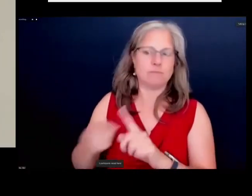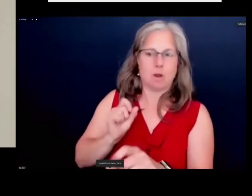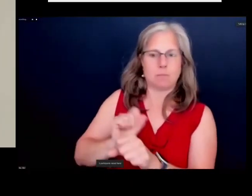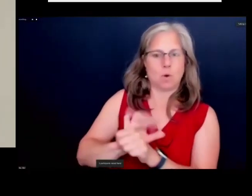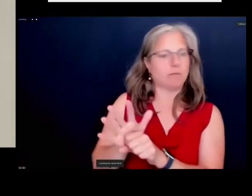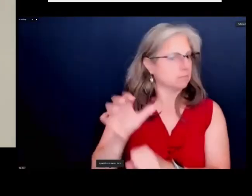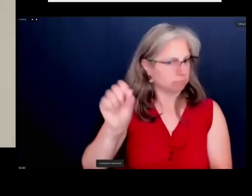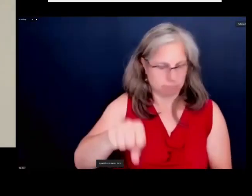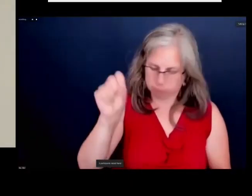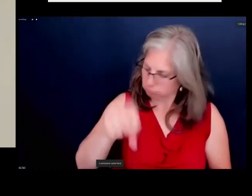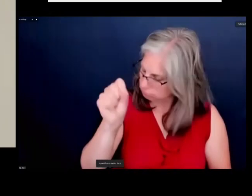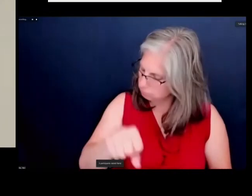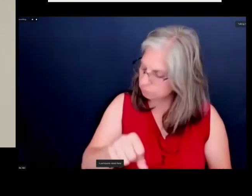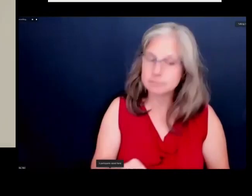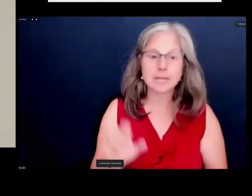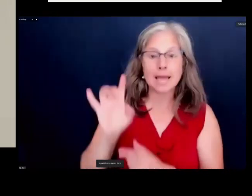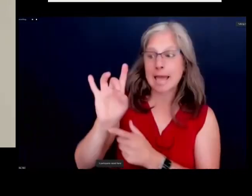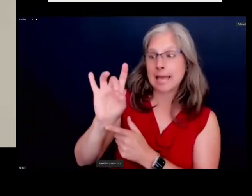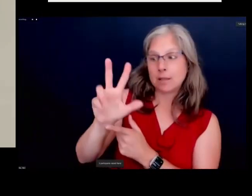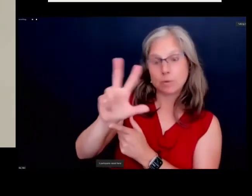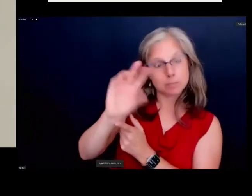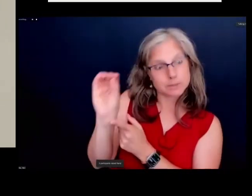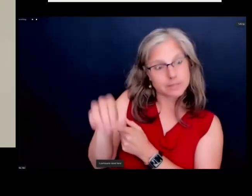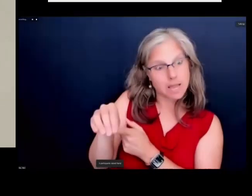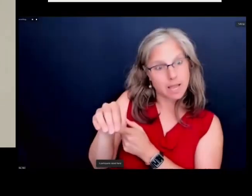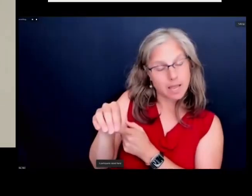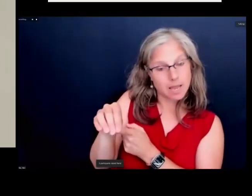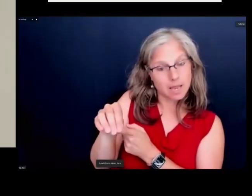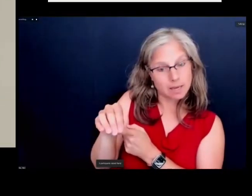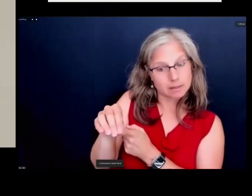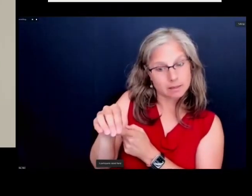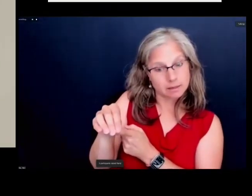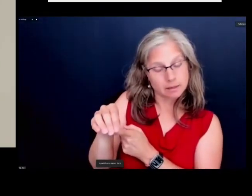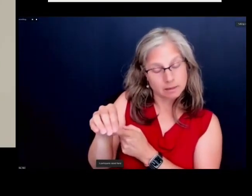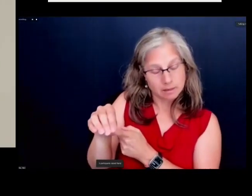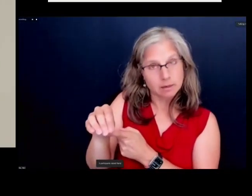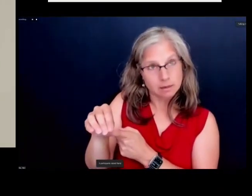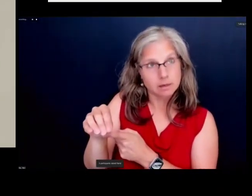And to 83%, it prevents